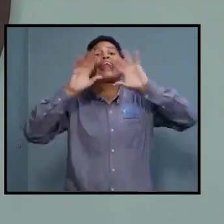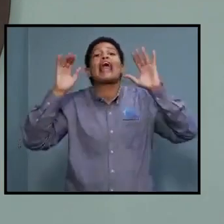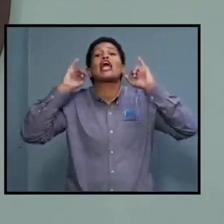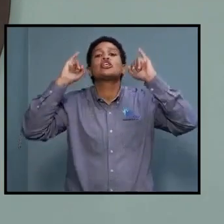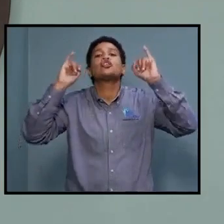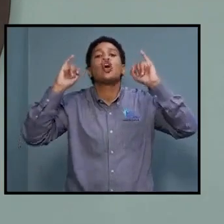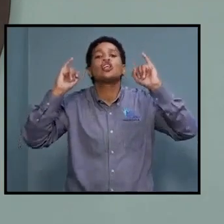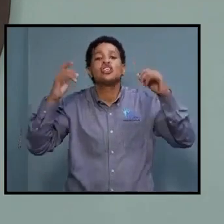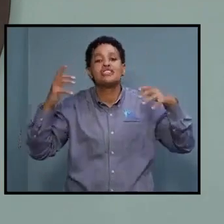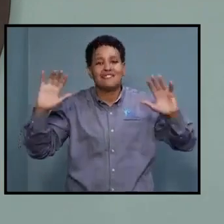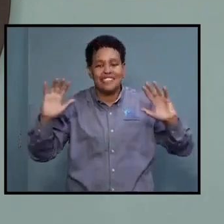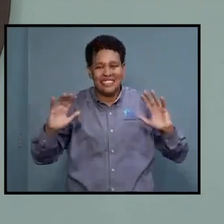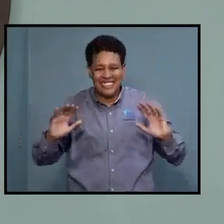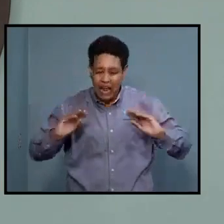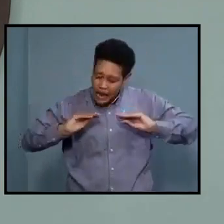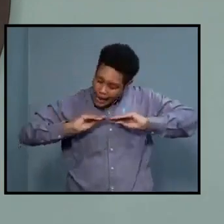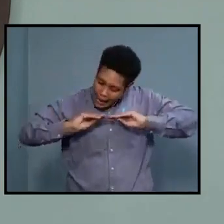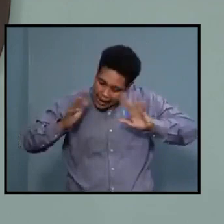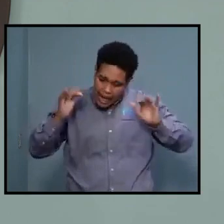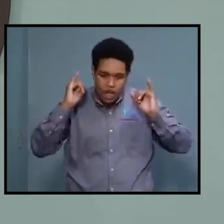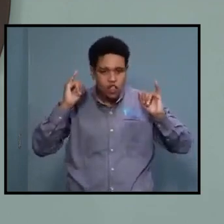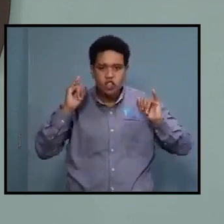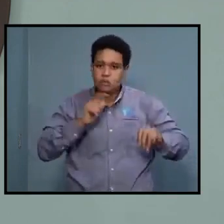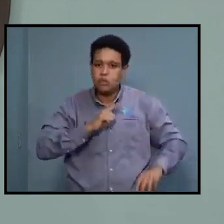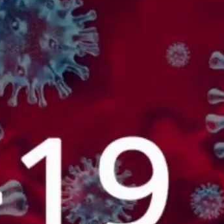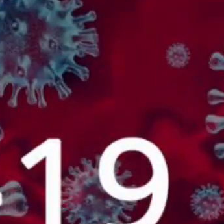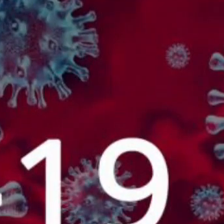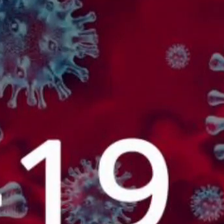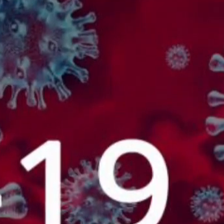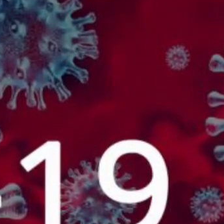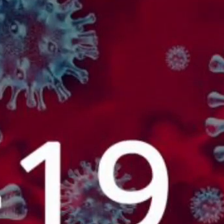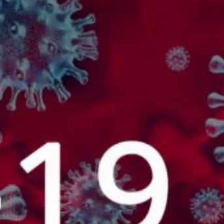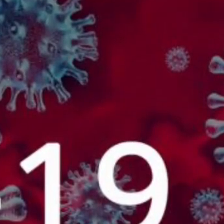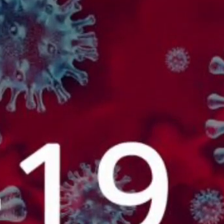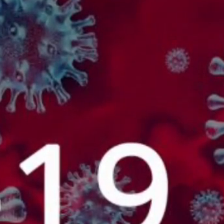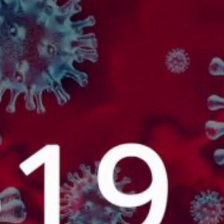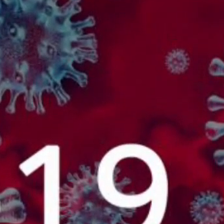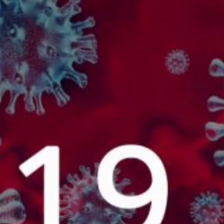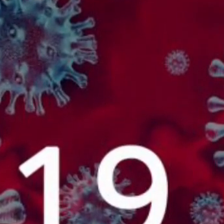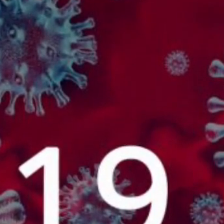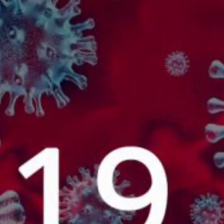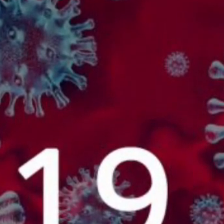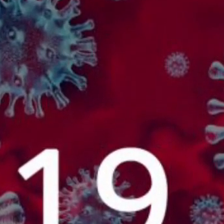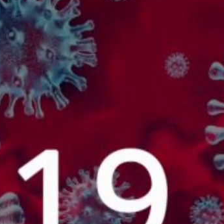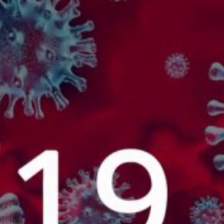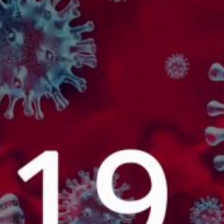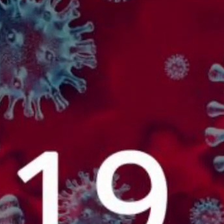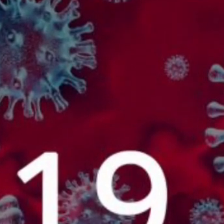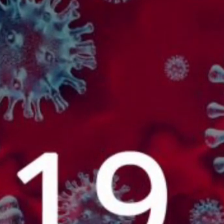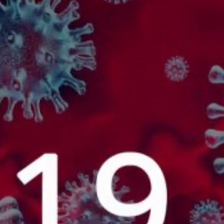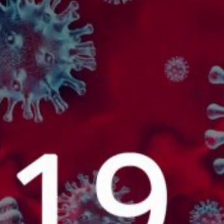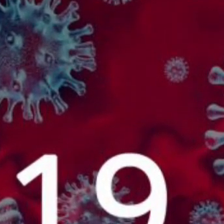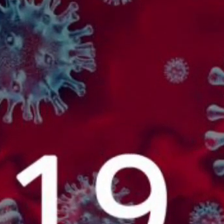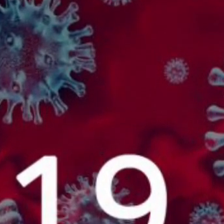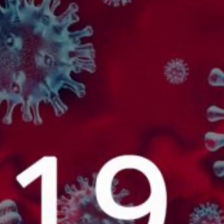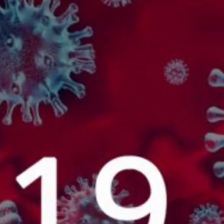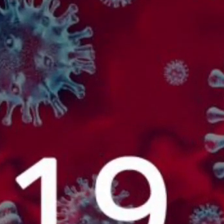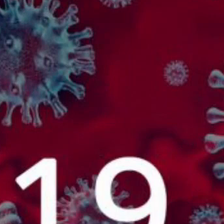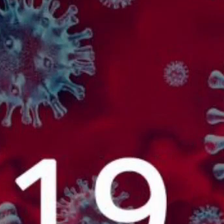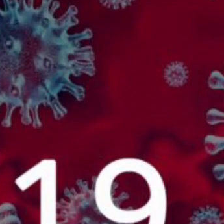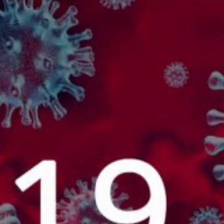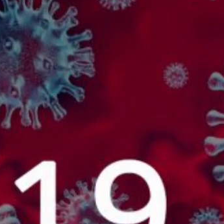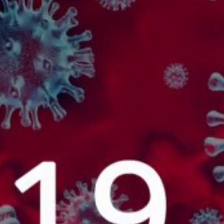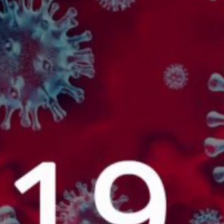clear instructions the days on which the 24 hour curfew will become effective are